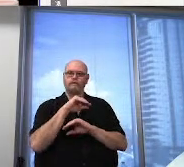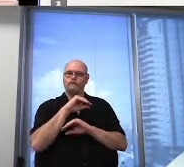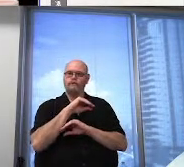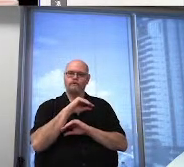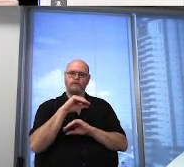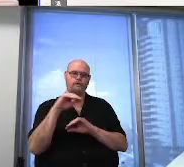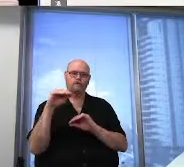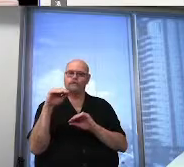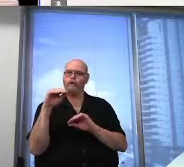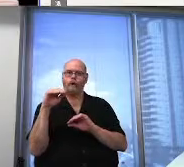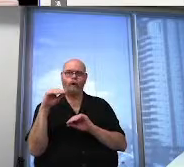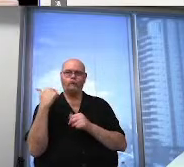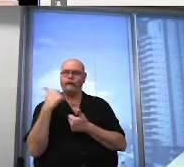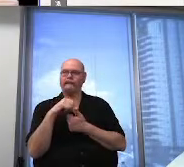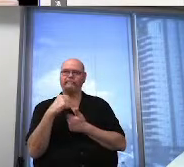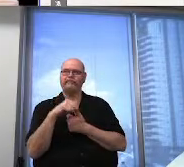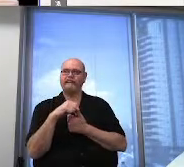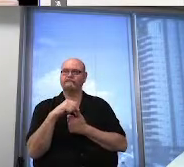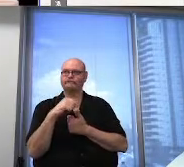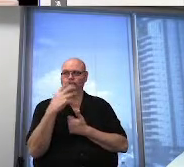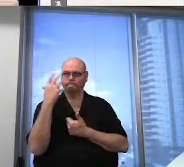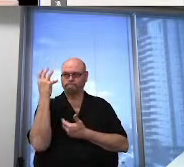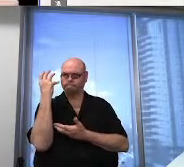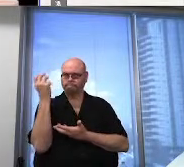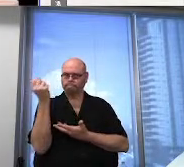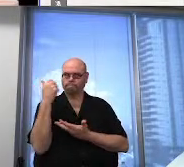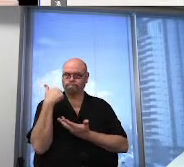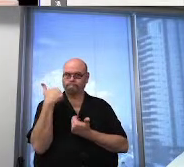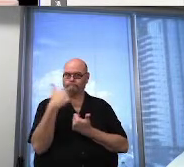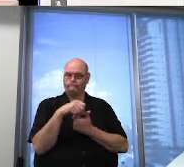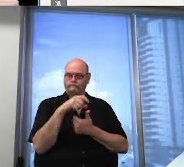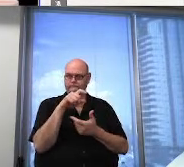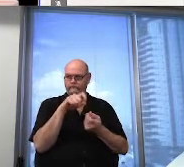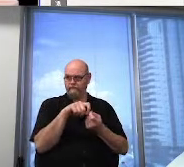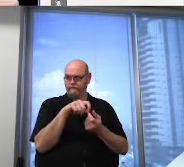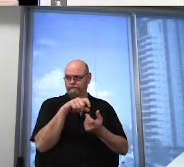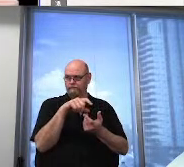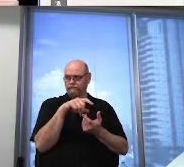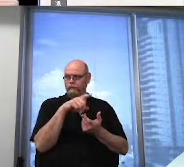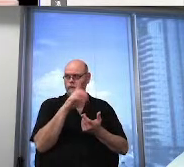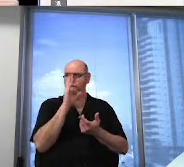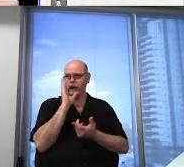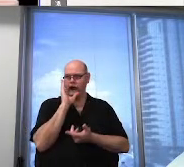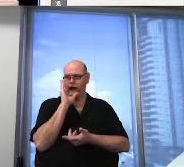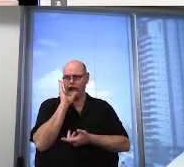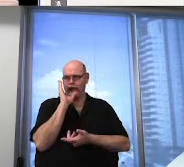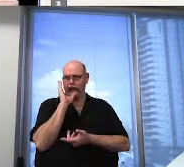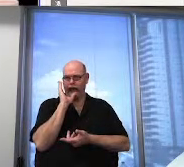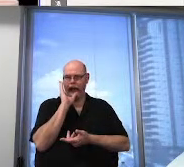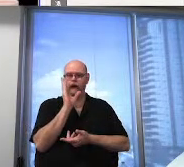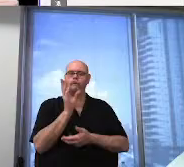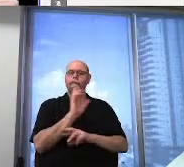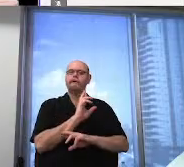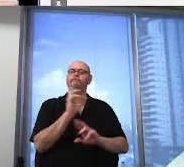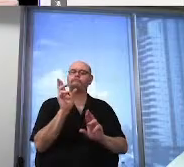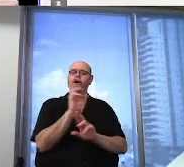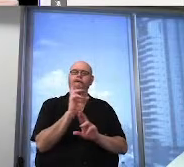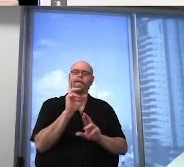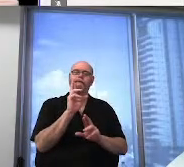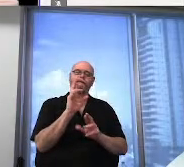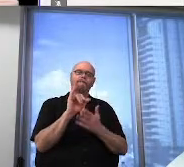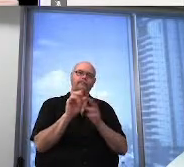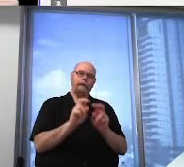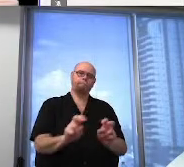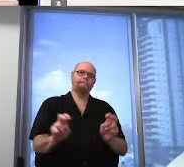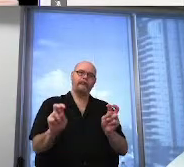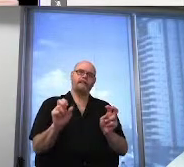a recollection and haven't read that. I cannot affirmatively say that it's specifically Mr. Cortez's report, but I'll be ready for the FEMA panel to